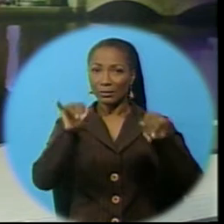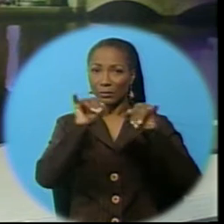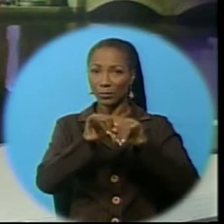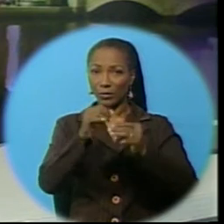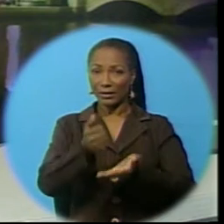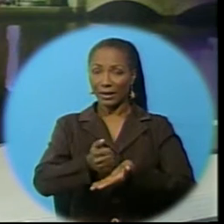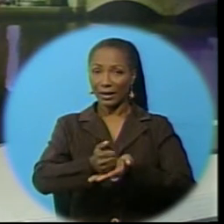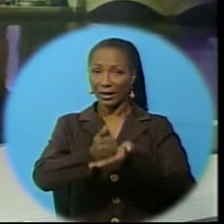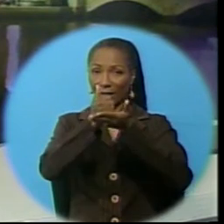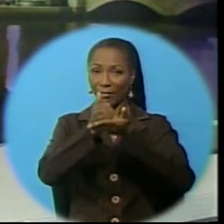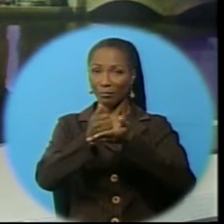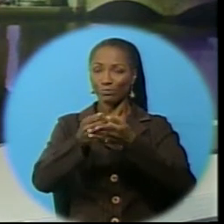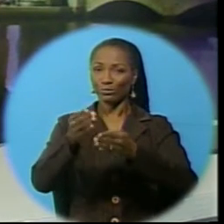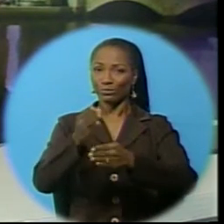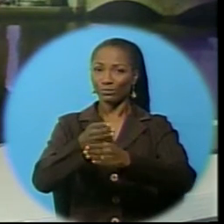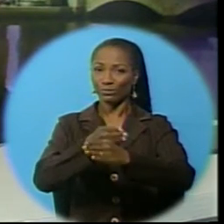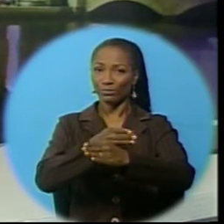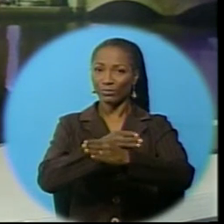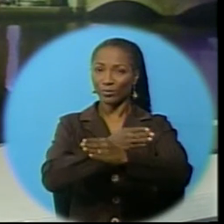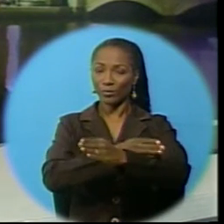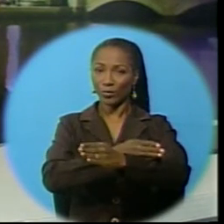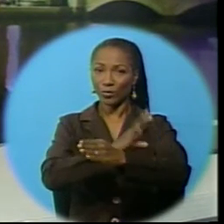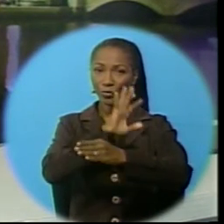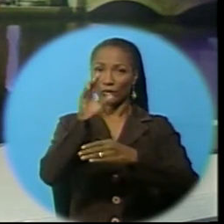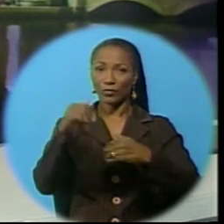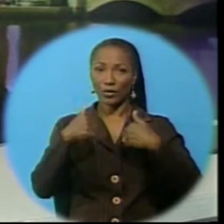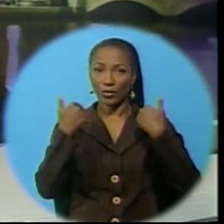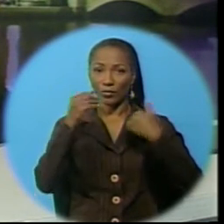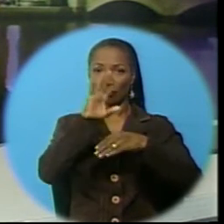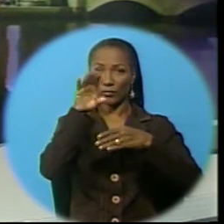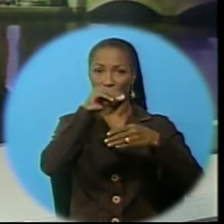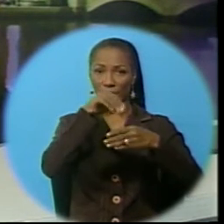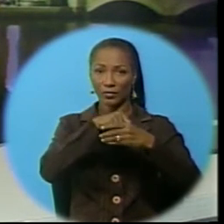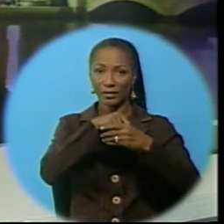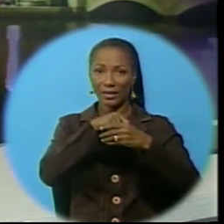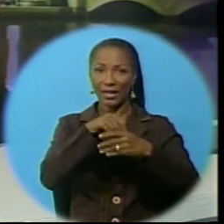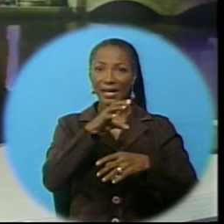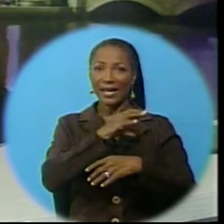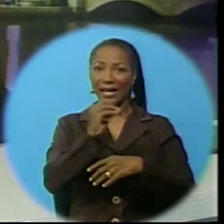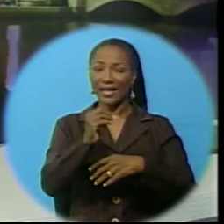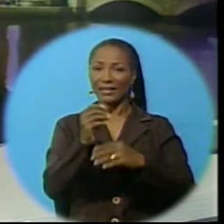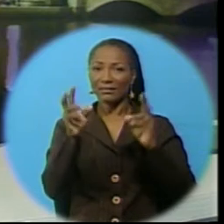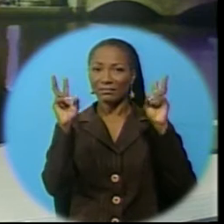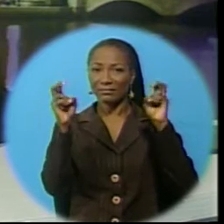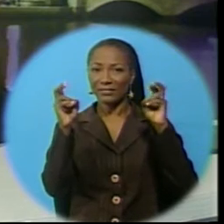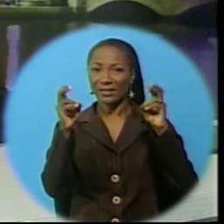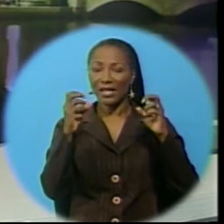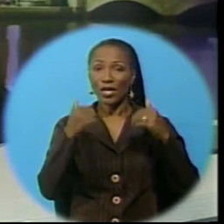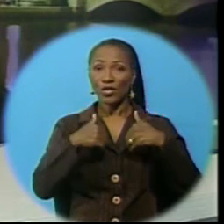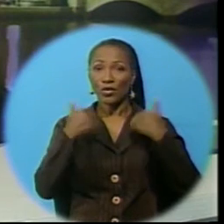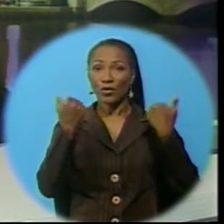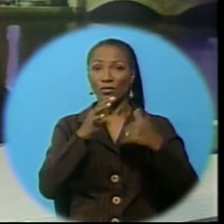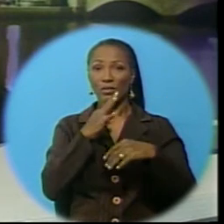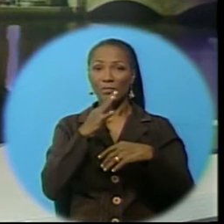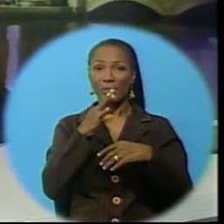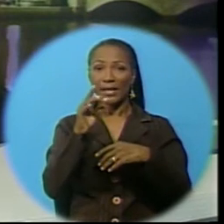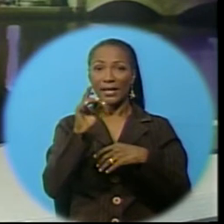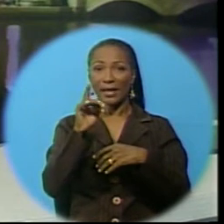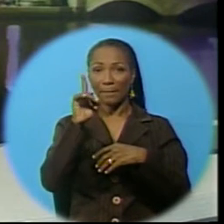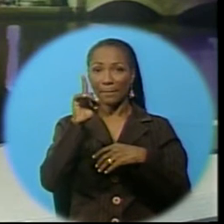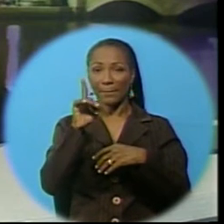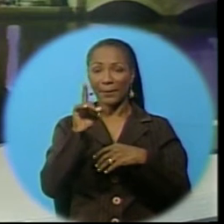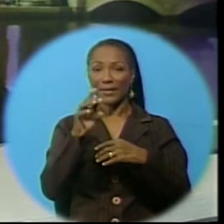Development Council will be hosting a panel discussion centered around the slogan of Youth Speak Up, Youth Speak Out, Youth Be Heard. This